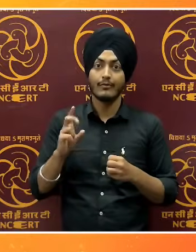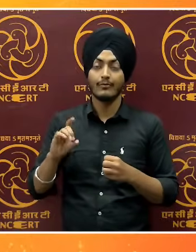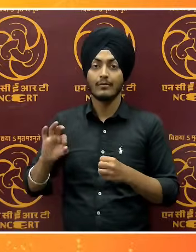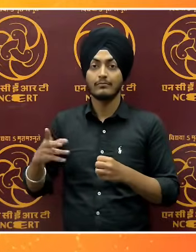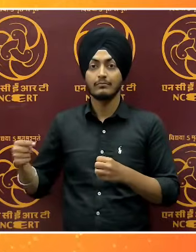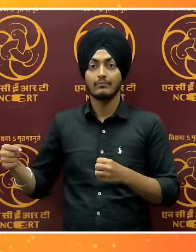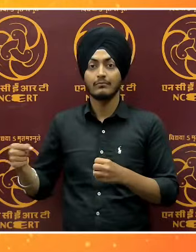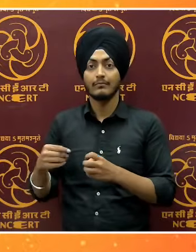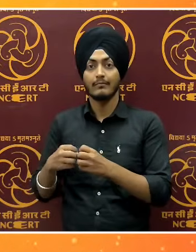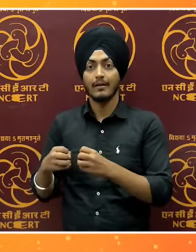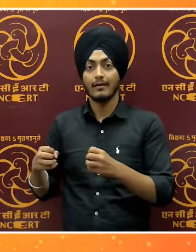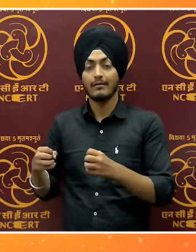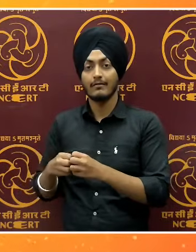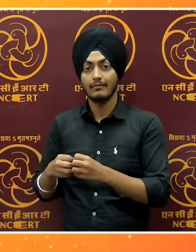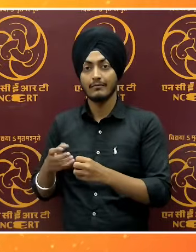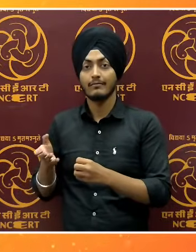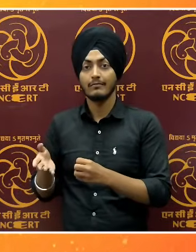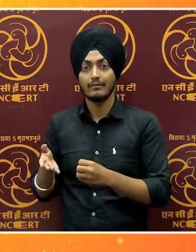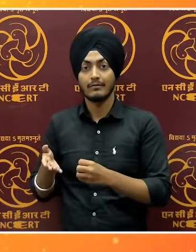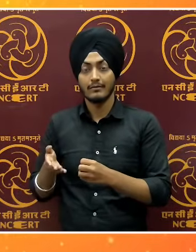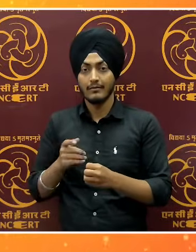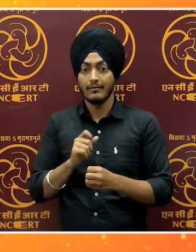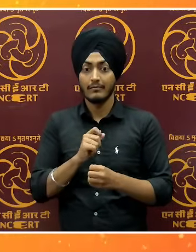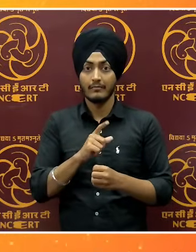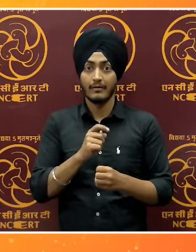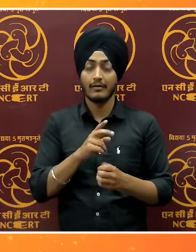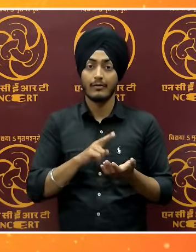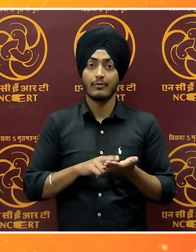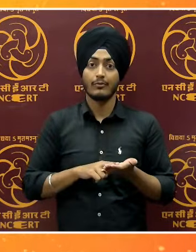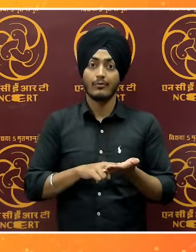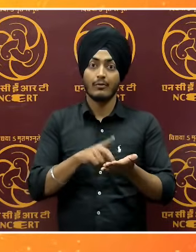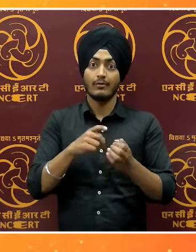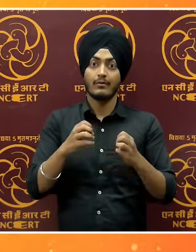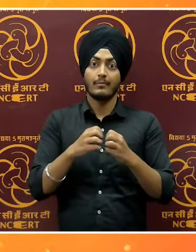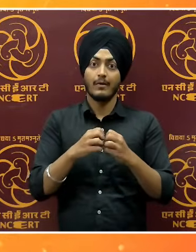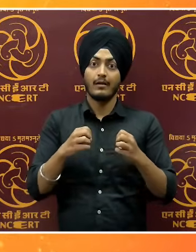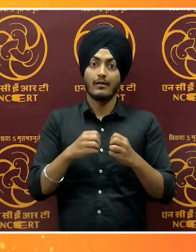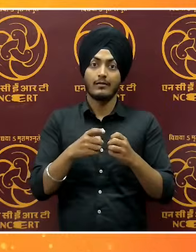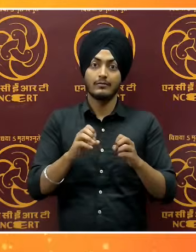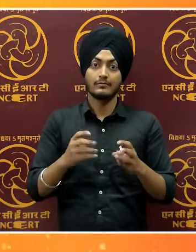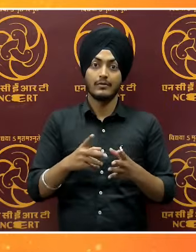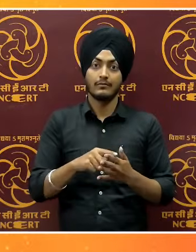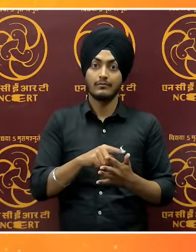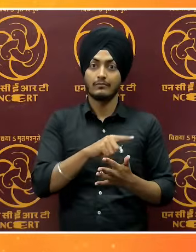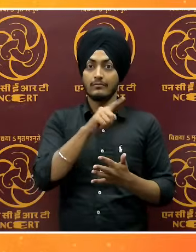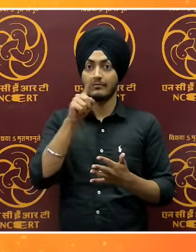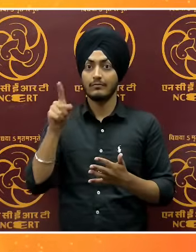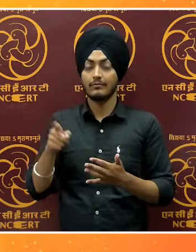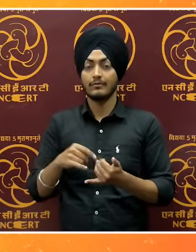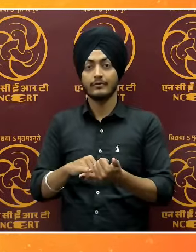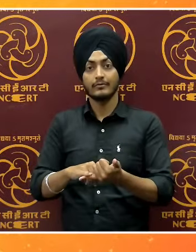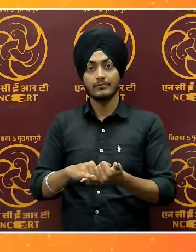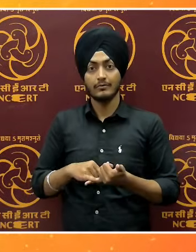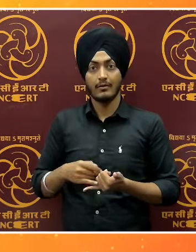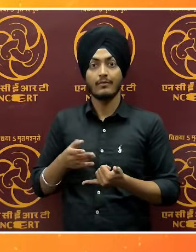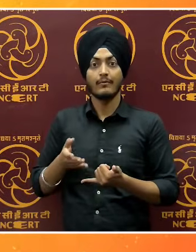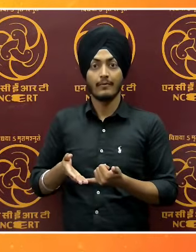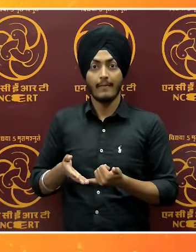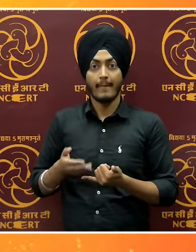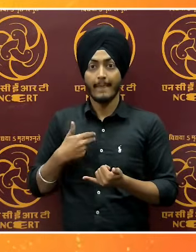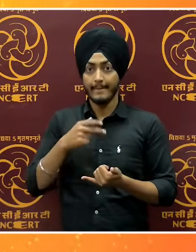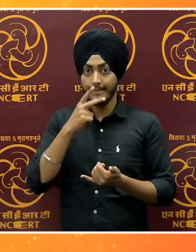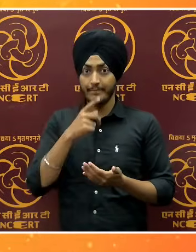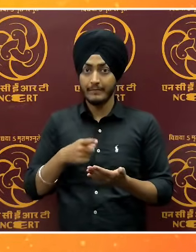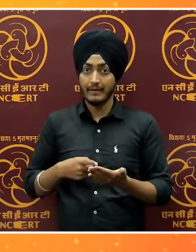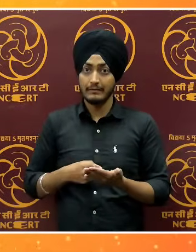magnet, the magnetic field starts at north pole and ends at south pole, but in straight conductor, the